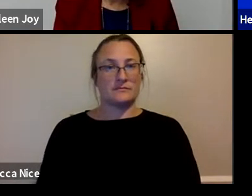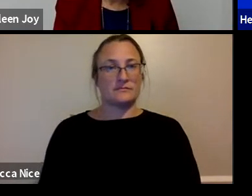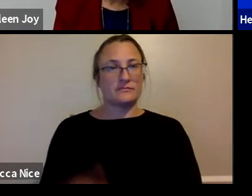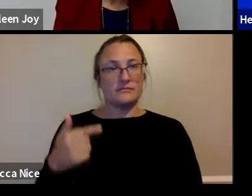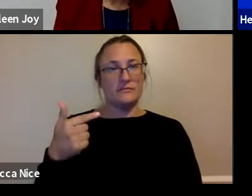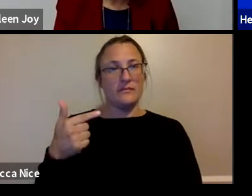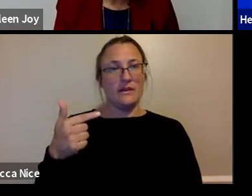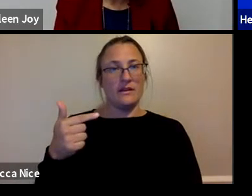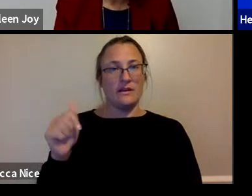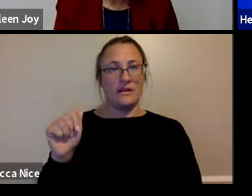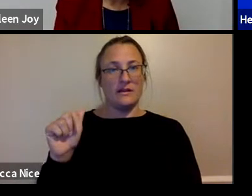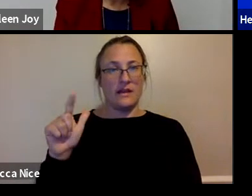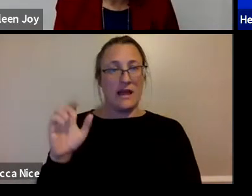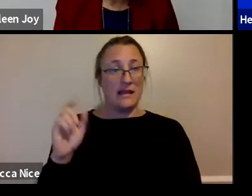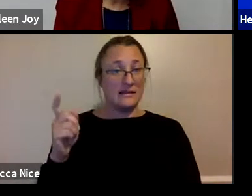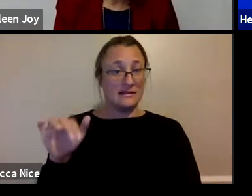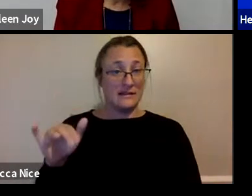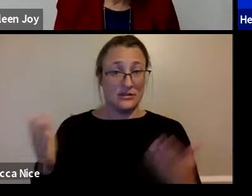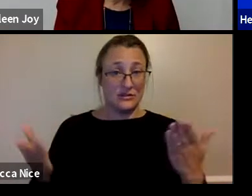Galaxy, you're here.